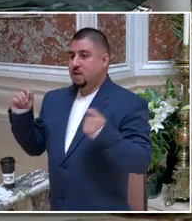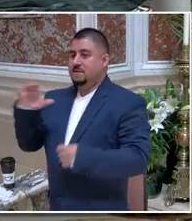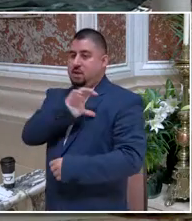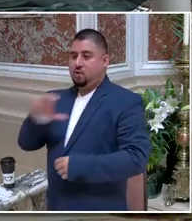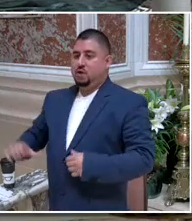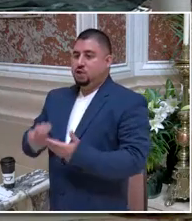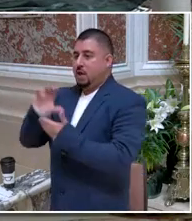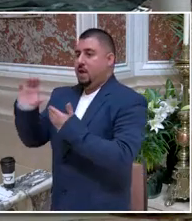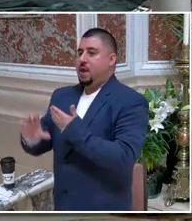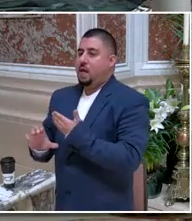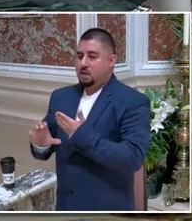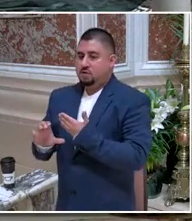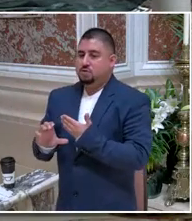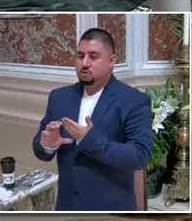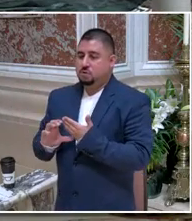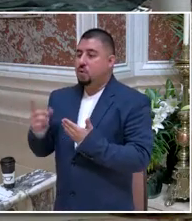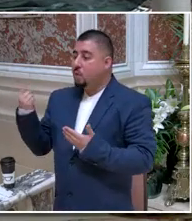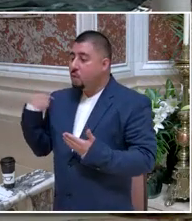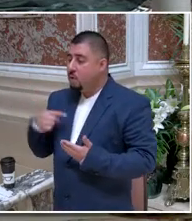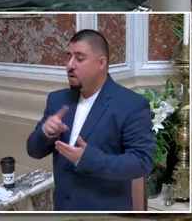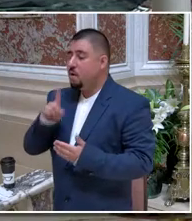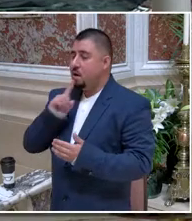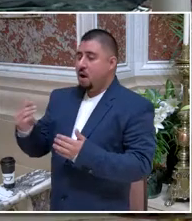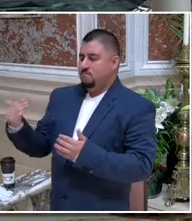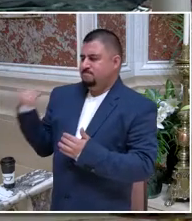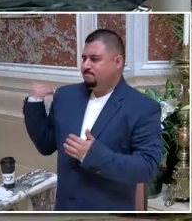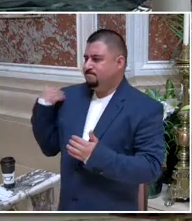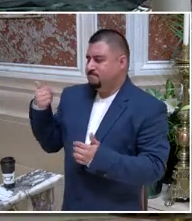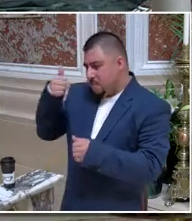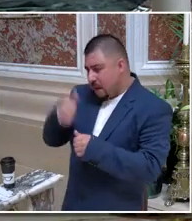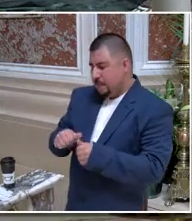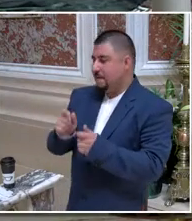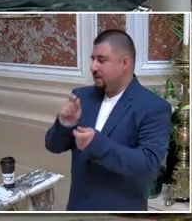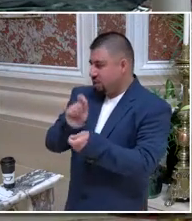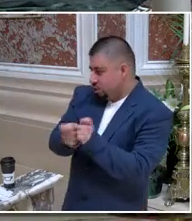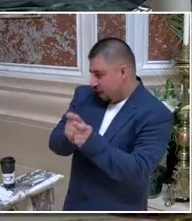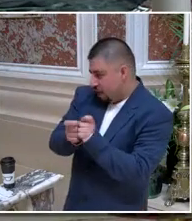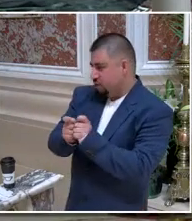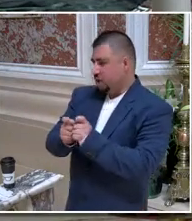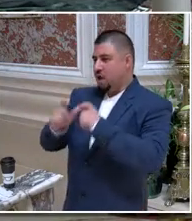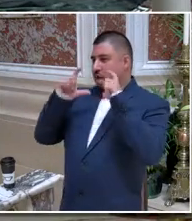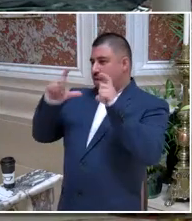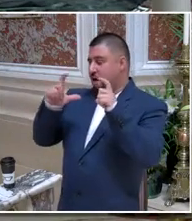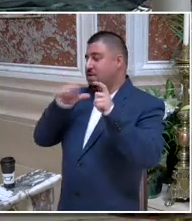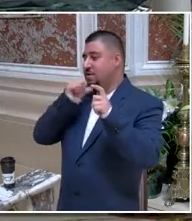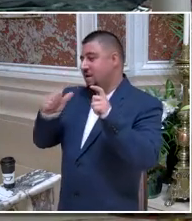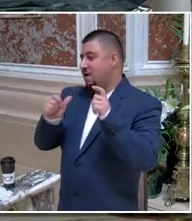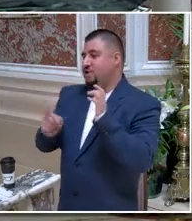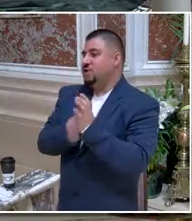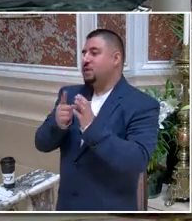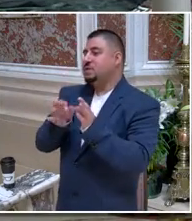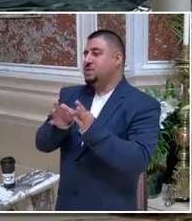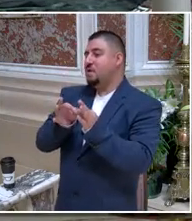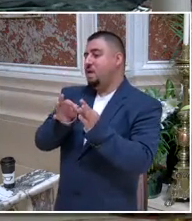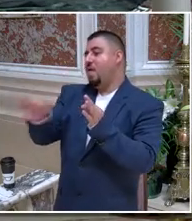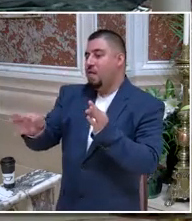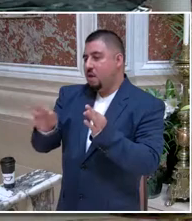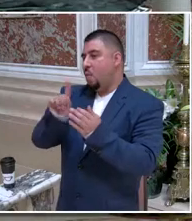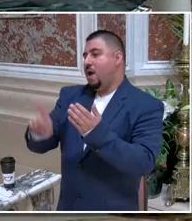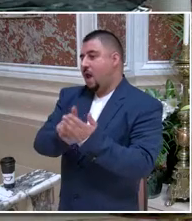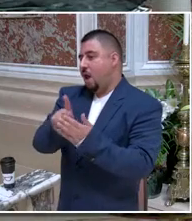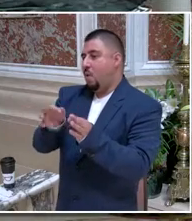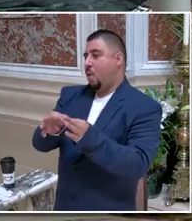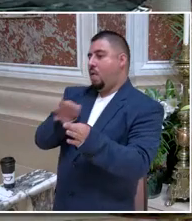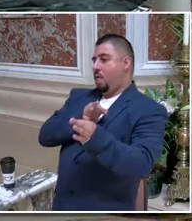Christian calendar, we are reminded to change our clocks, not just to advance them 1 hour forward